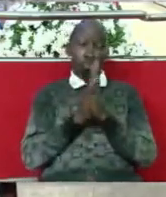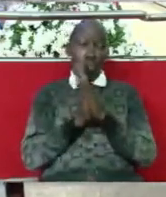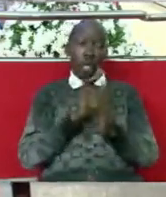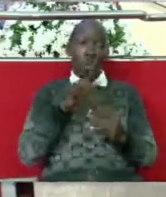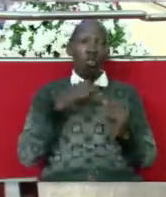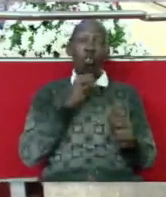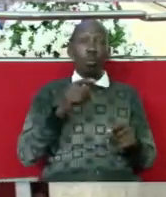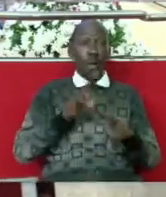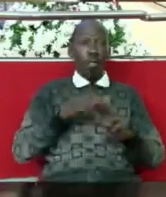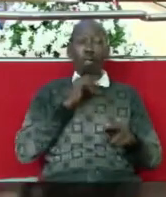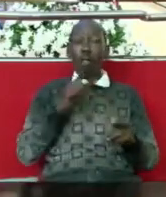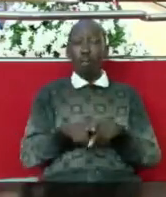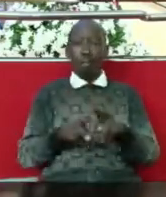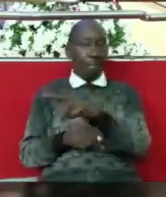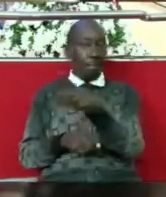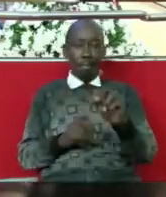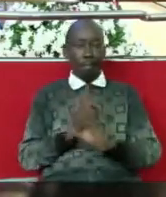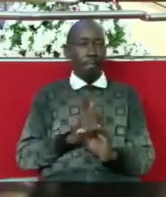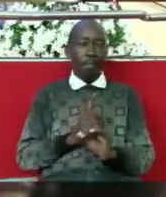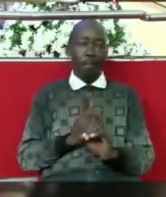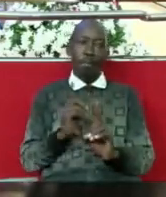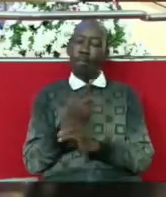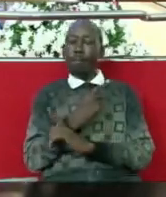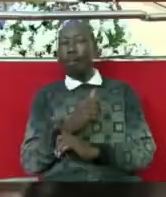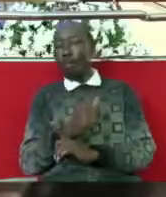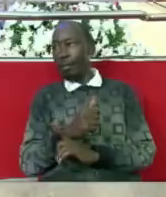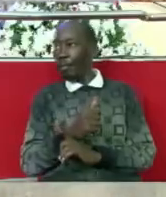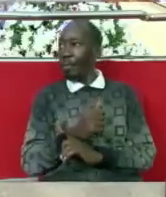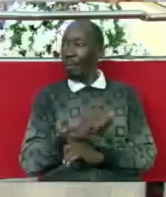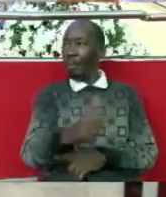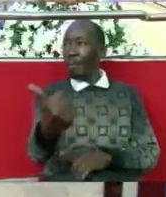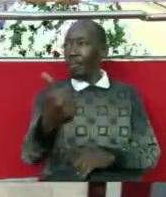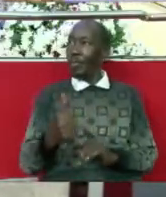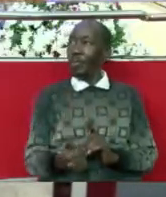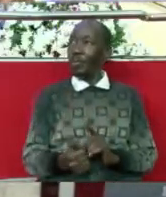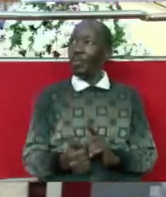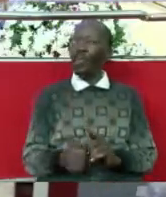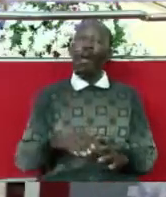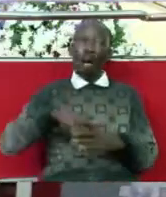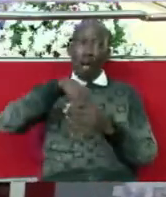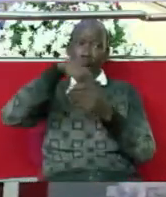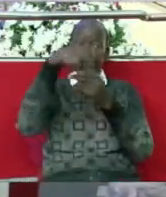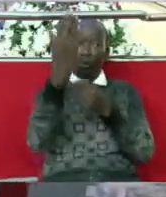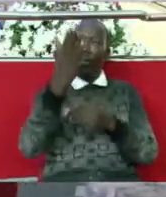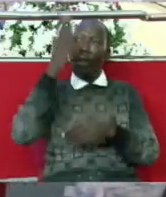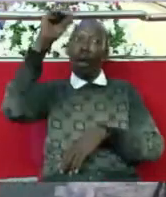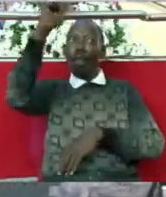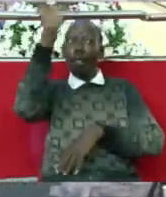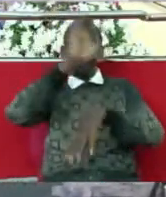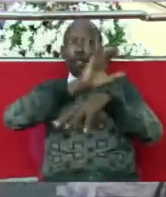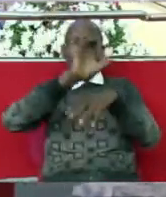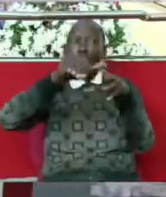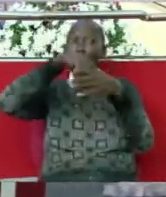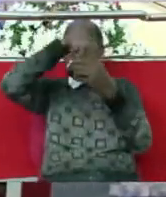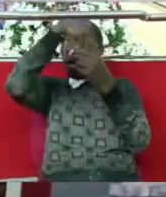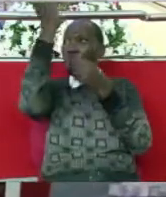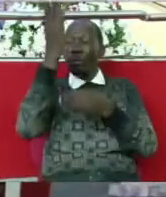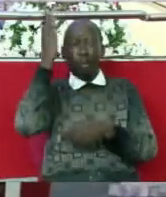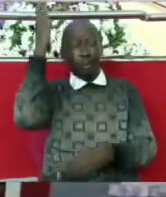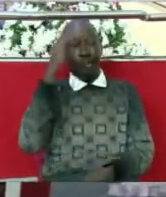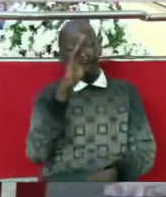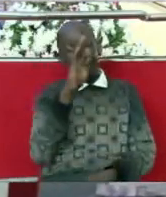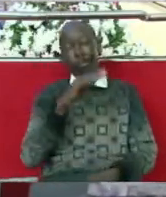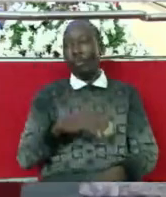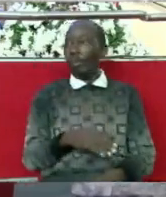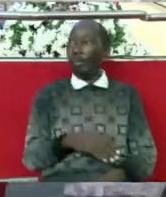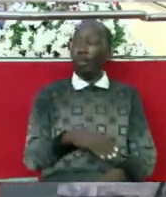hapa. Bwana asifiwe. Yule ndugu nitanenea juu yake si mmoja wale wako hapa. Wako huko nje kwa ile church nyingine. Bwana asifiwe. They are the ones